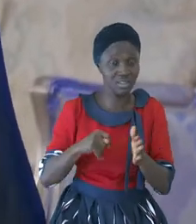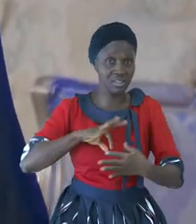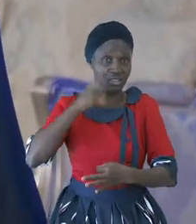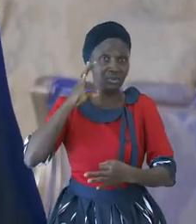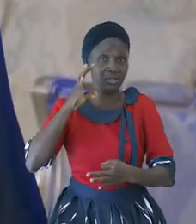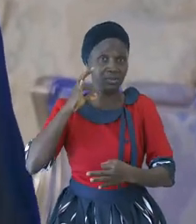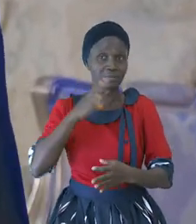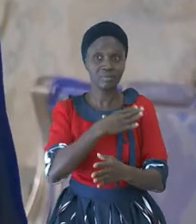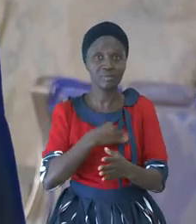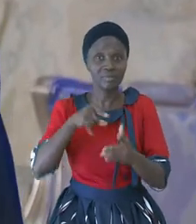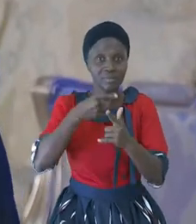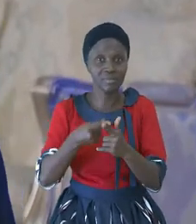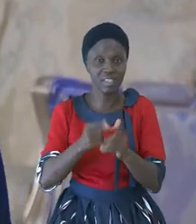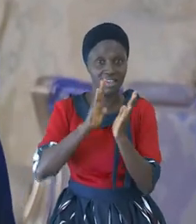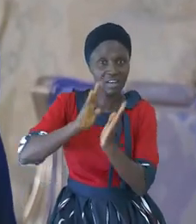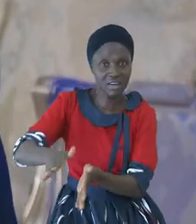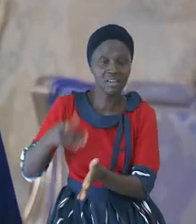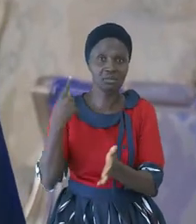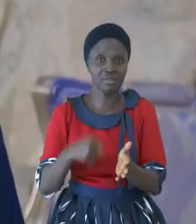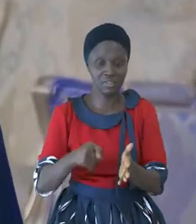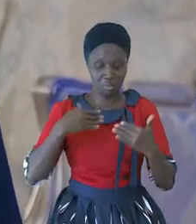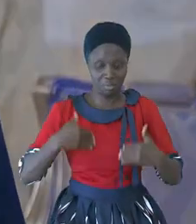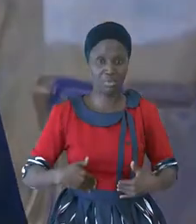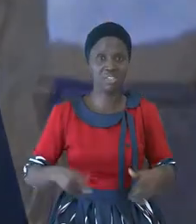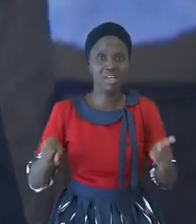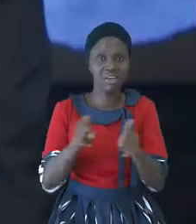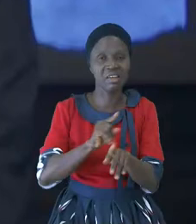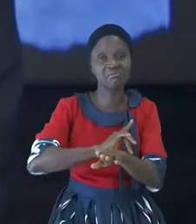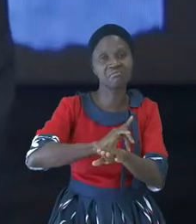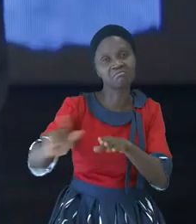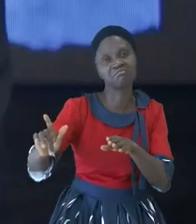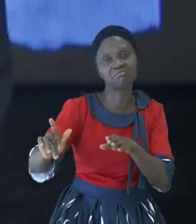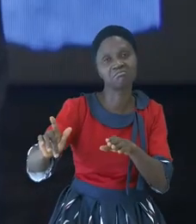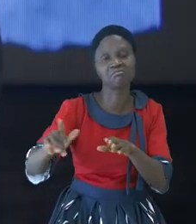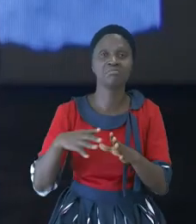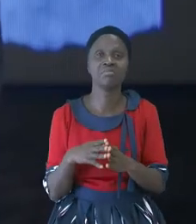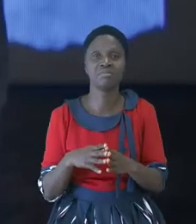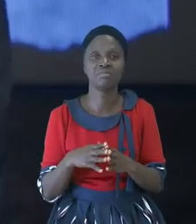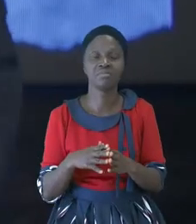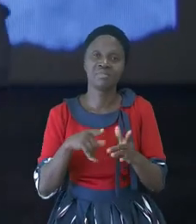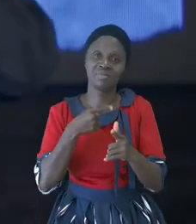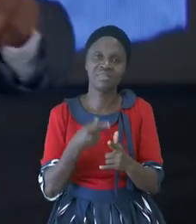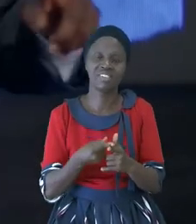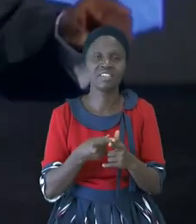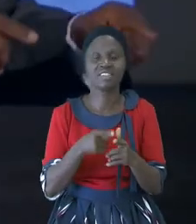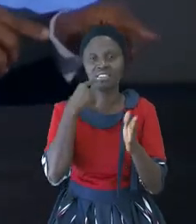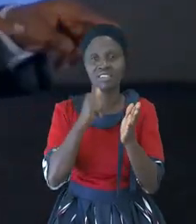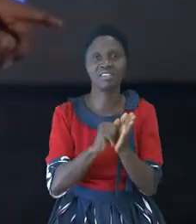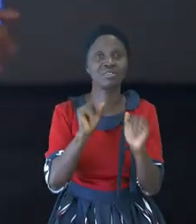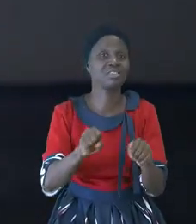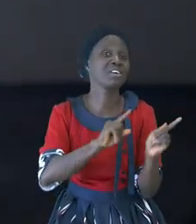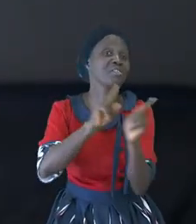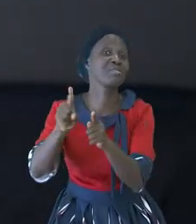body like an empty carcass. And he says, okay, if you can walk, go ahead. ahead and go and walk out. I've killed